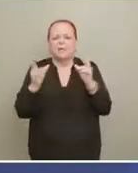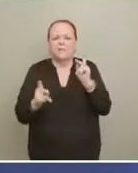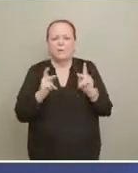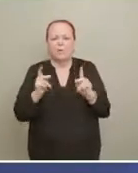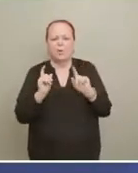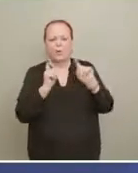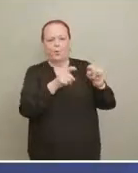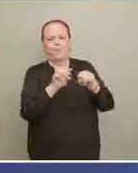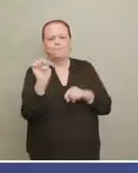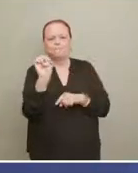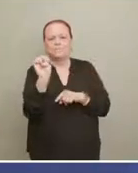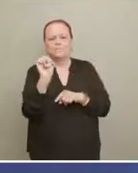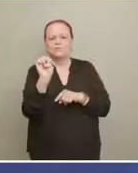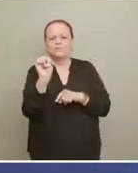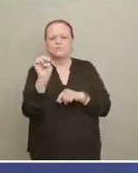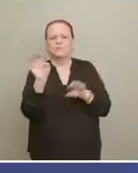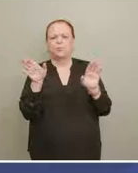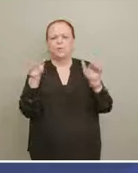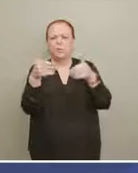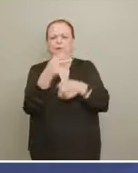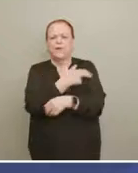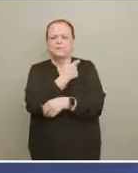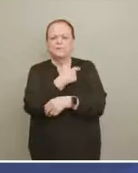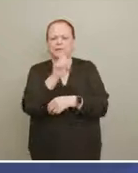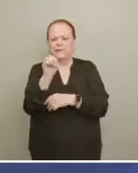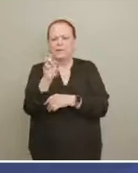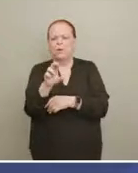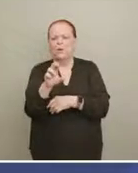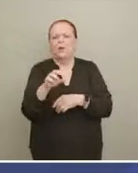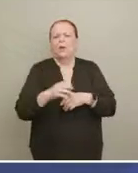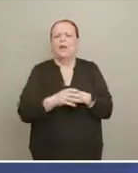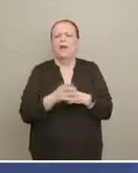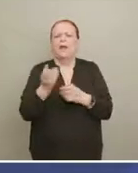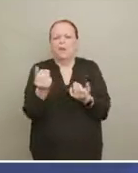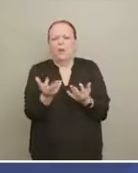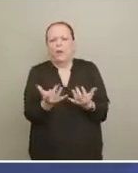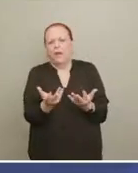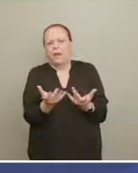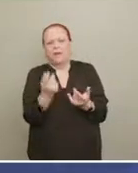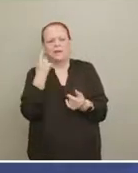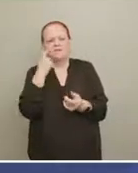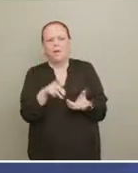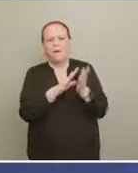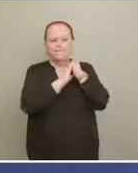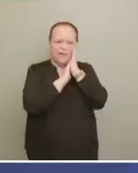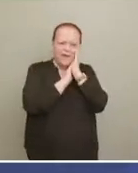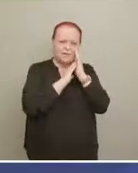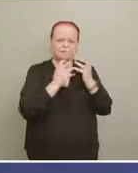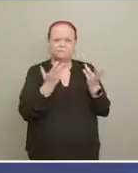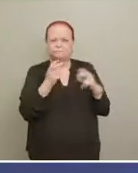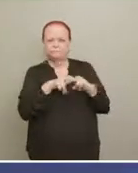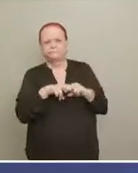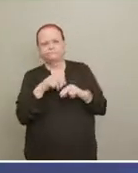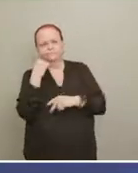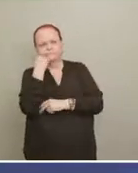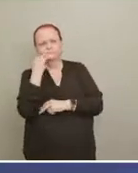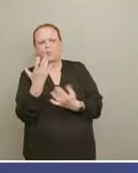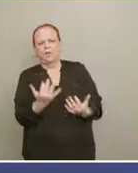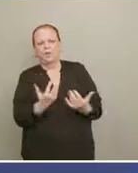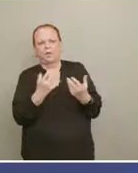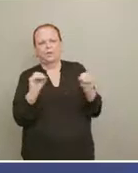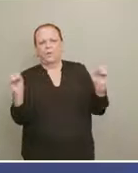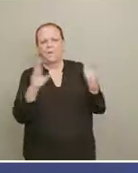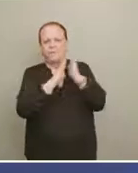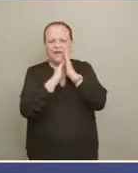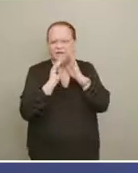room. We've seen that people are waiting for a hospital bed and what have you. Thank God we're out of that surge now. But it doesn't mean that we're completely